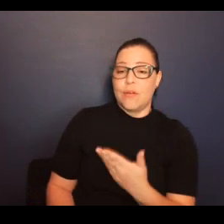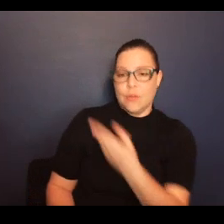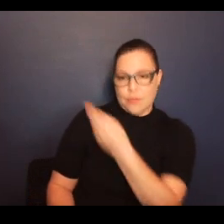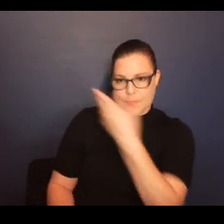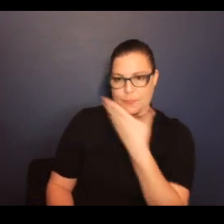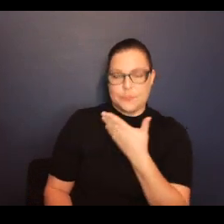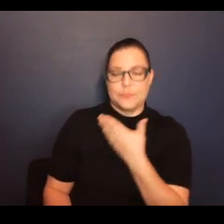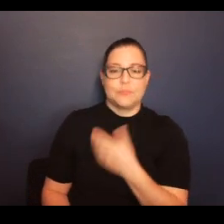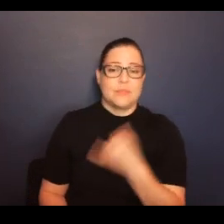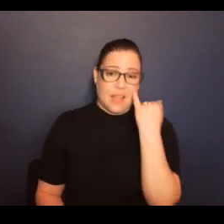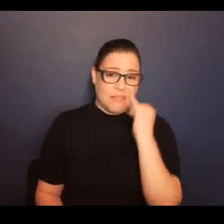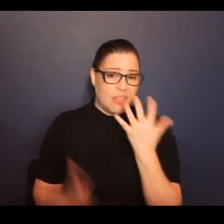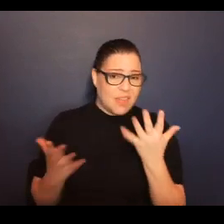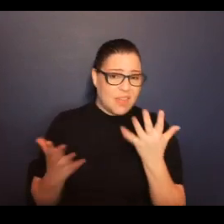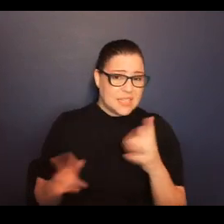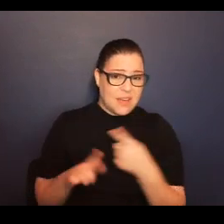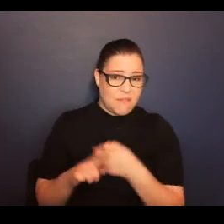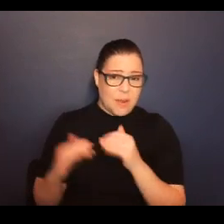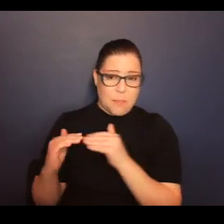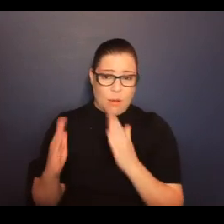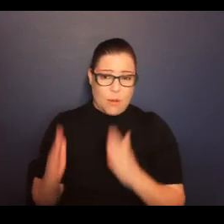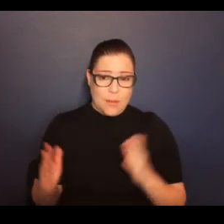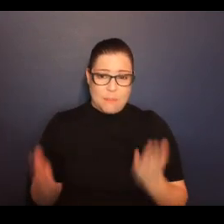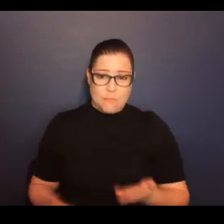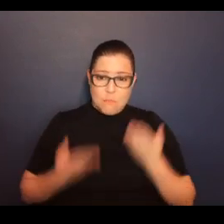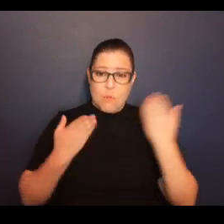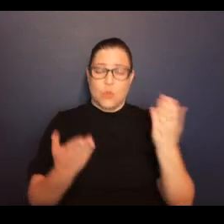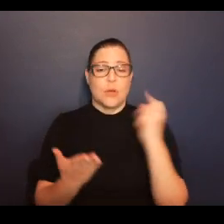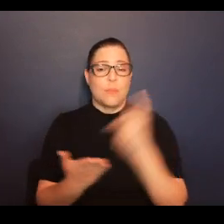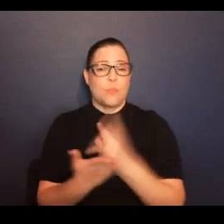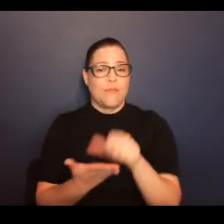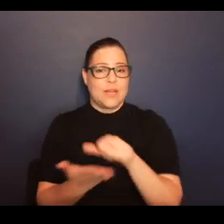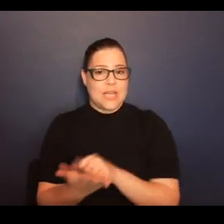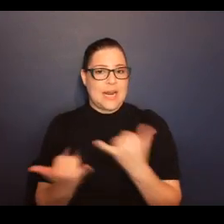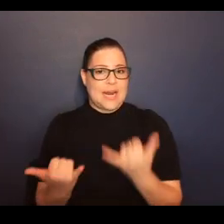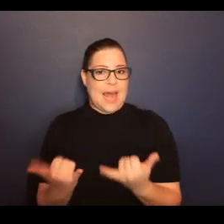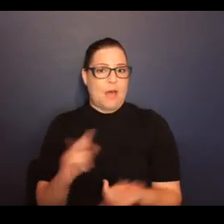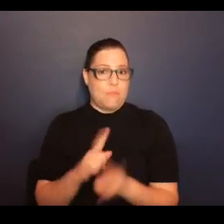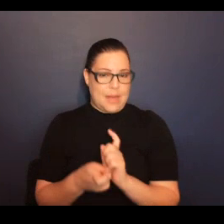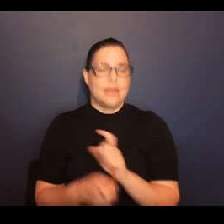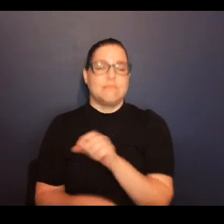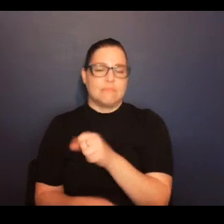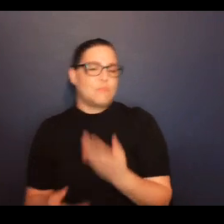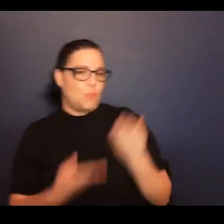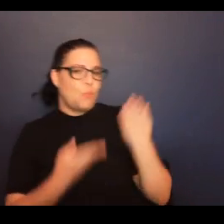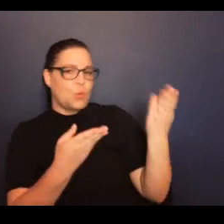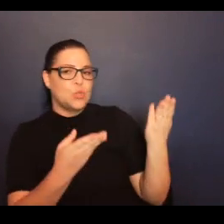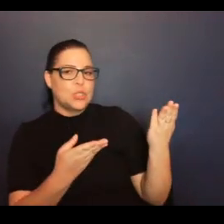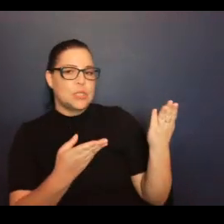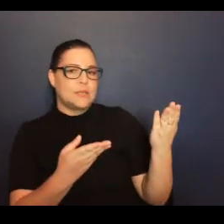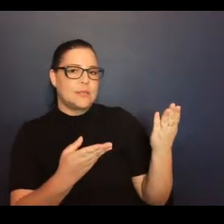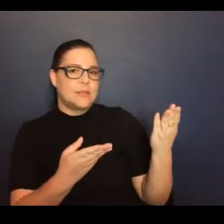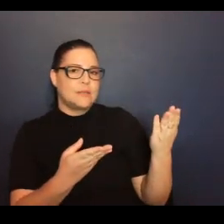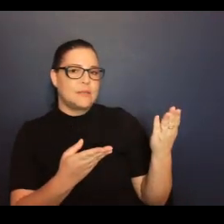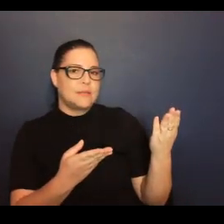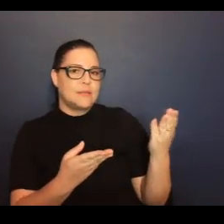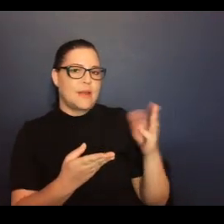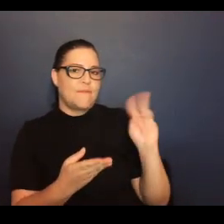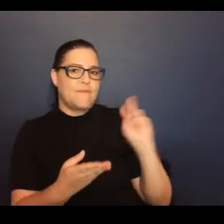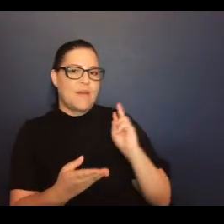If there's nothing else from my colleagues, may I have a motion to approve the agenda as amended? So moved. We have a motion. I heard a motion from